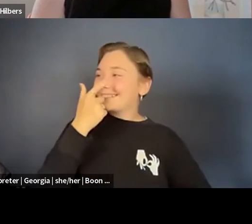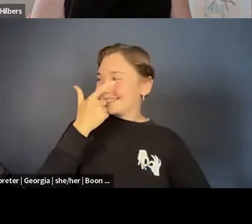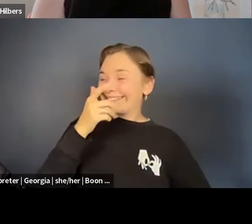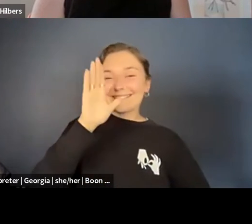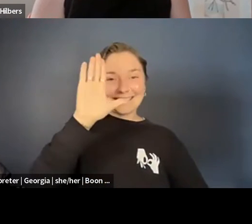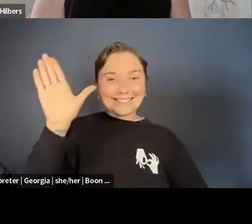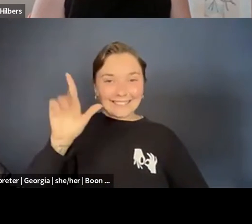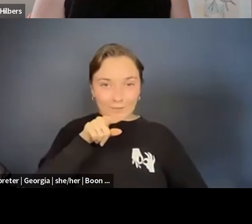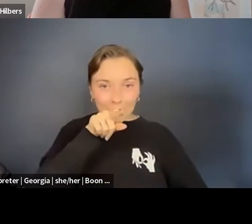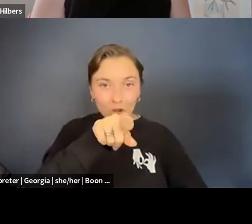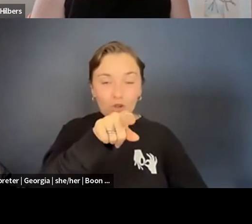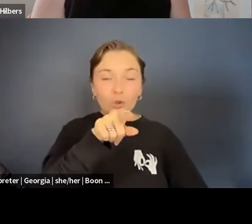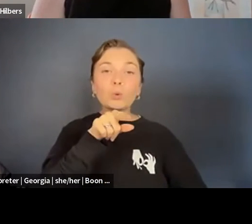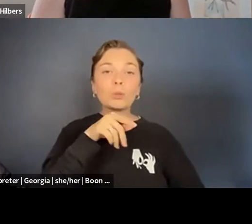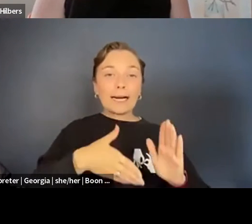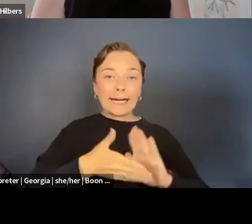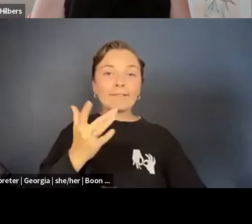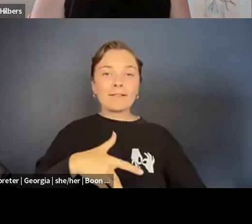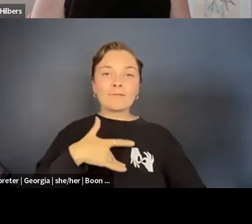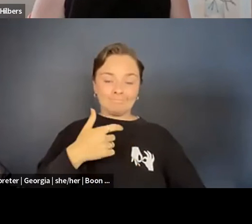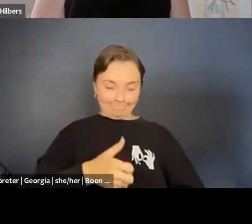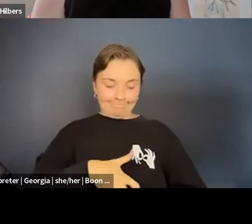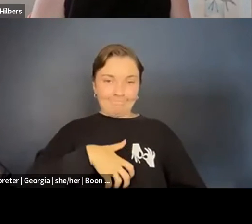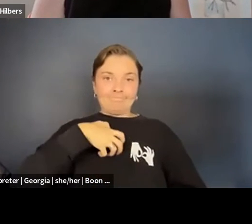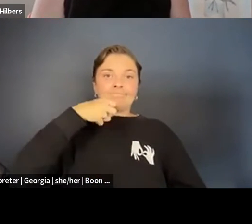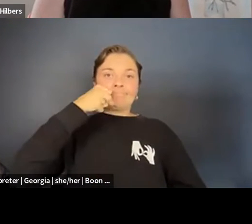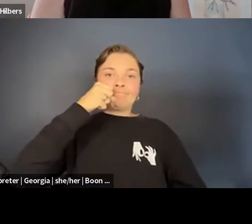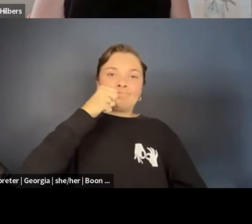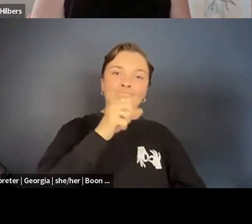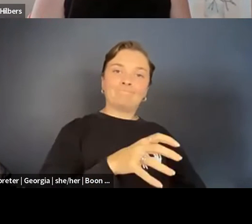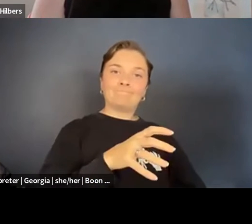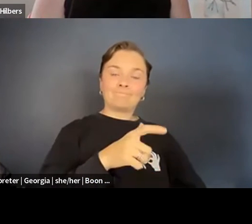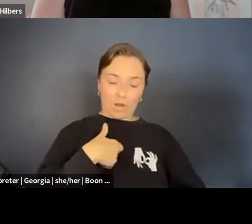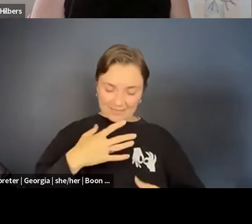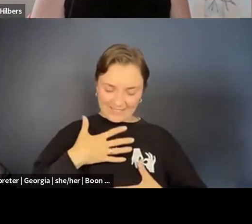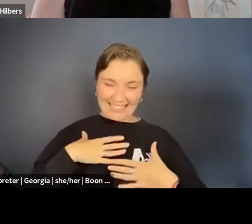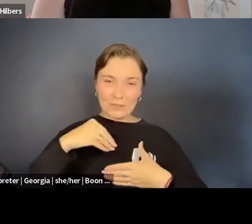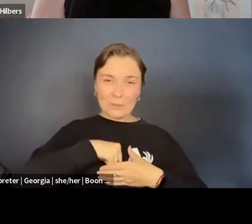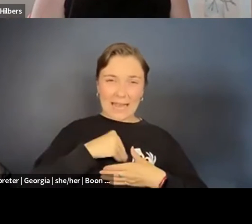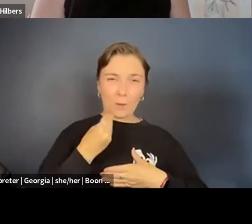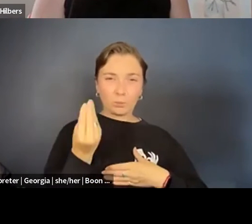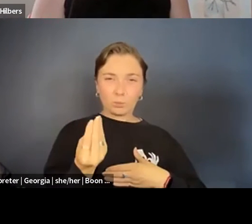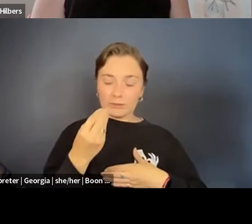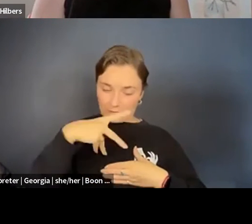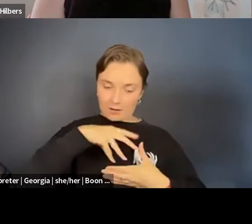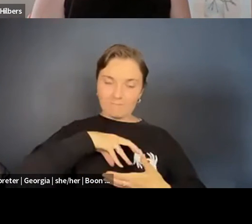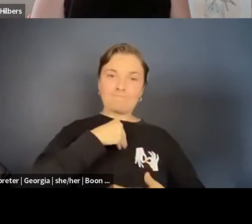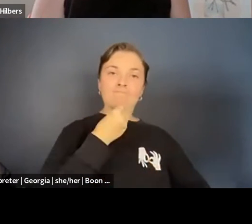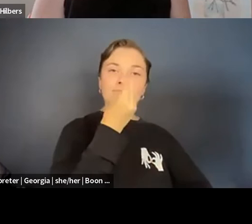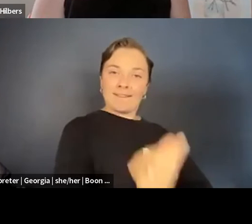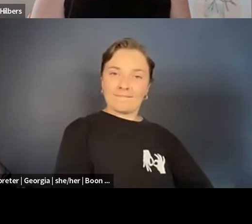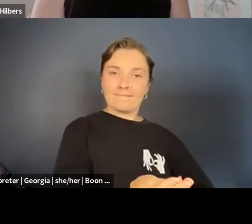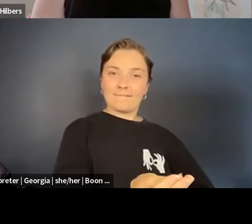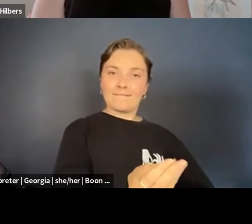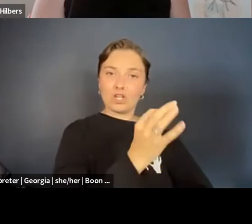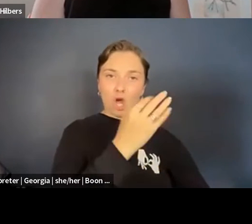But you walk away feeling that what you needed to express is out. It doesn't stay with you and, you know,